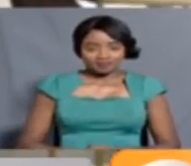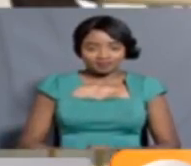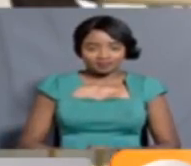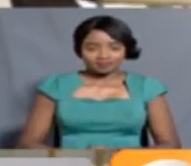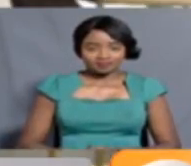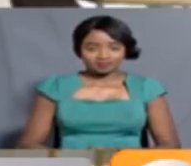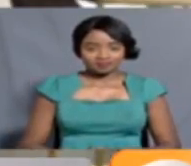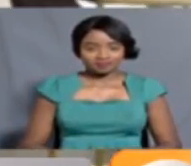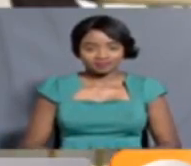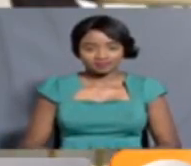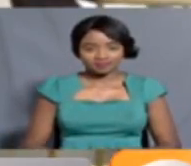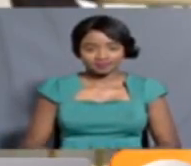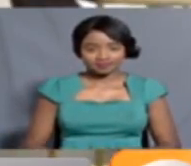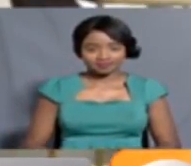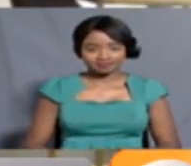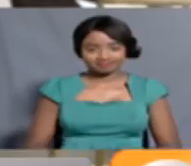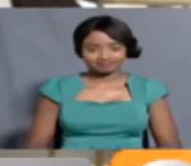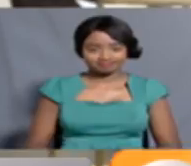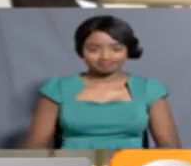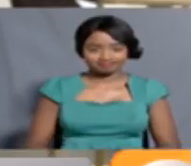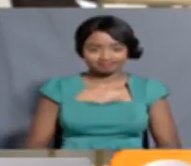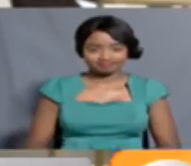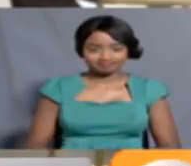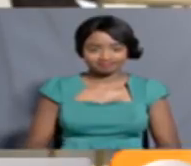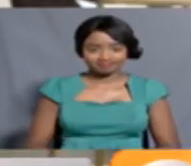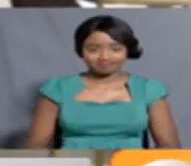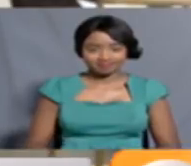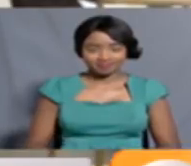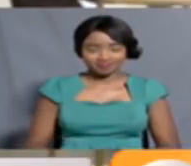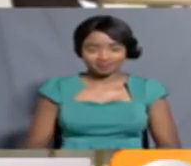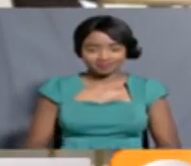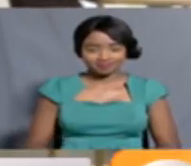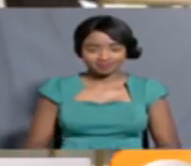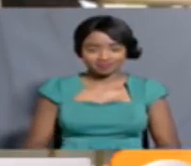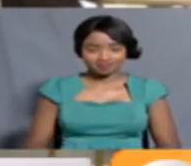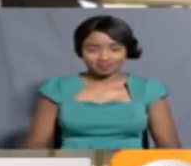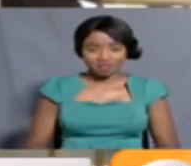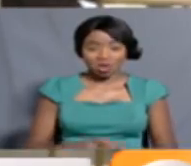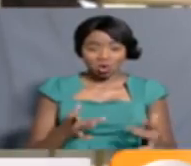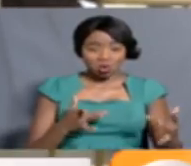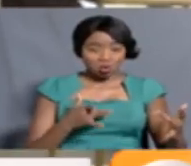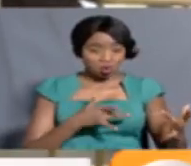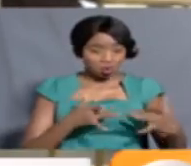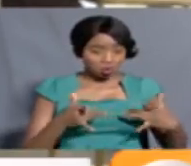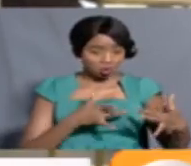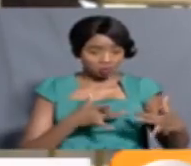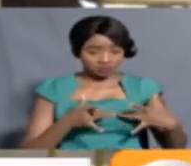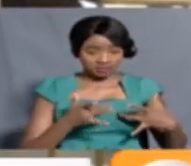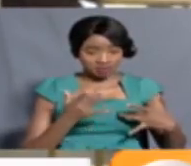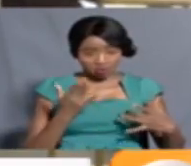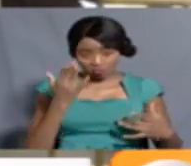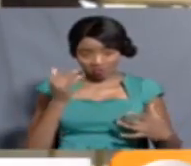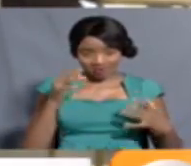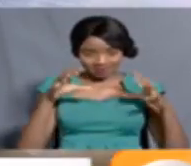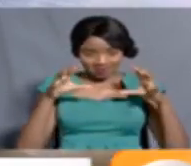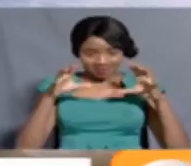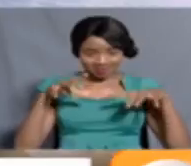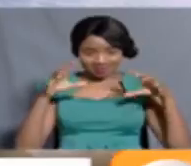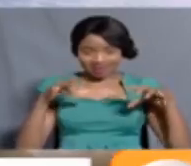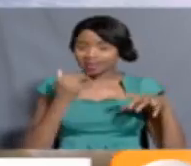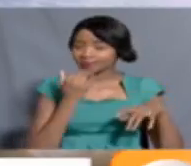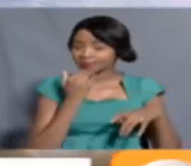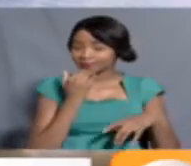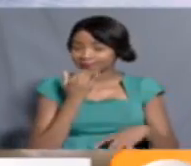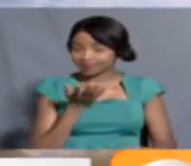We are concerned that the rains haven't arrived in time, and more concerned that there is shock that they